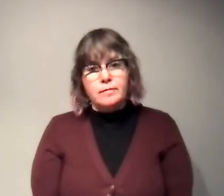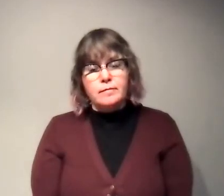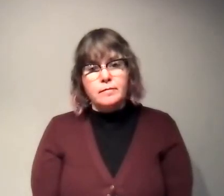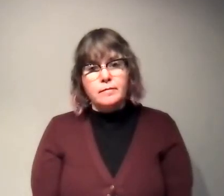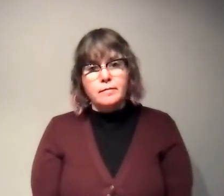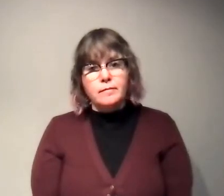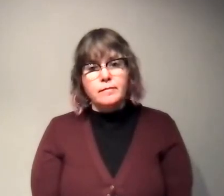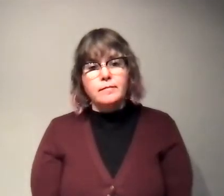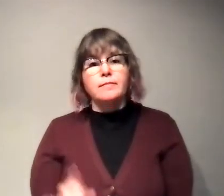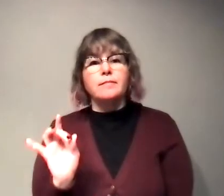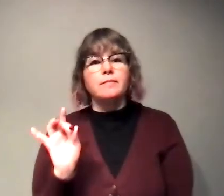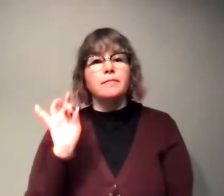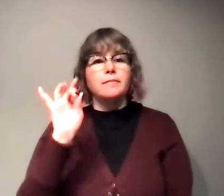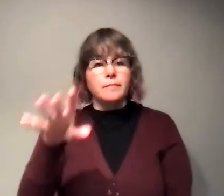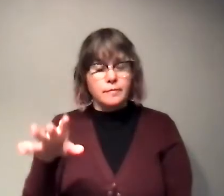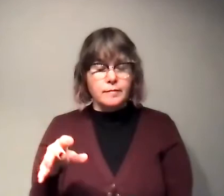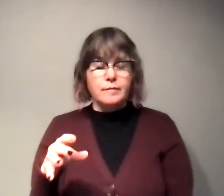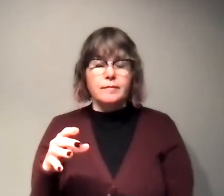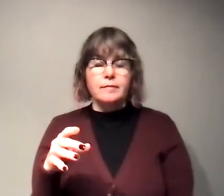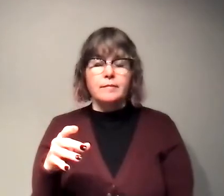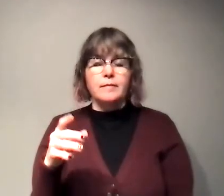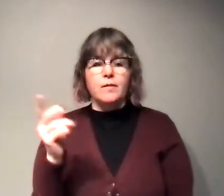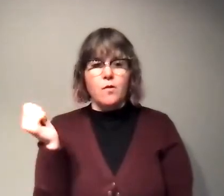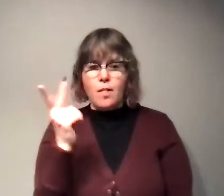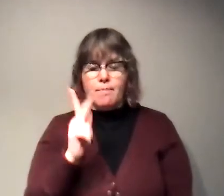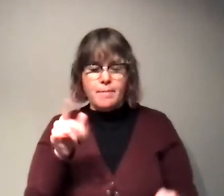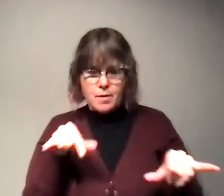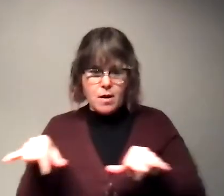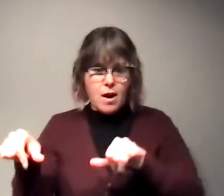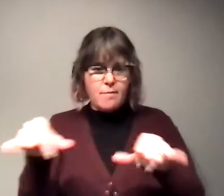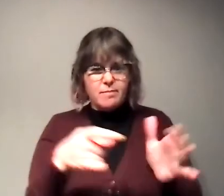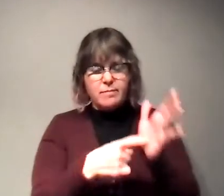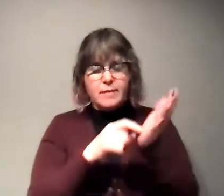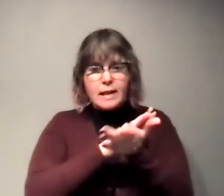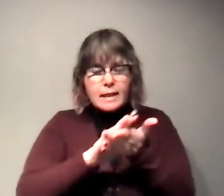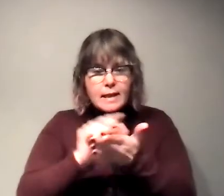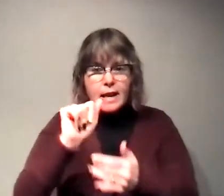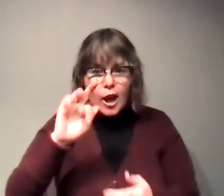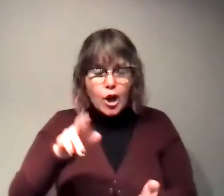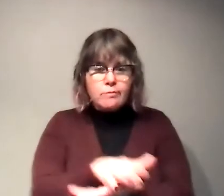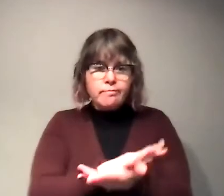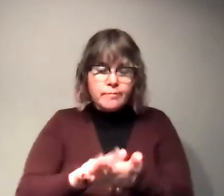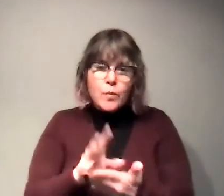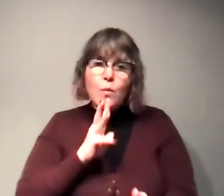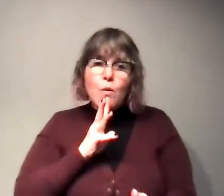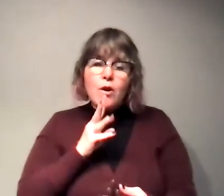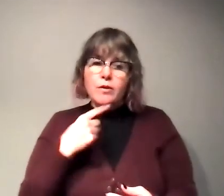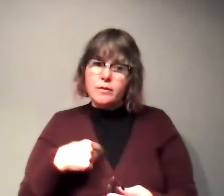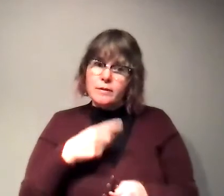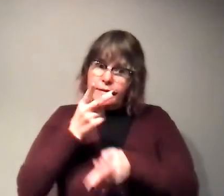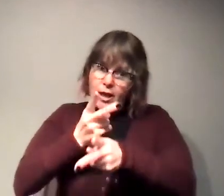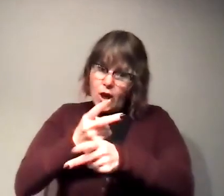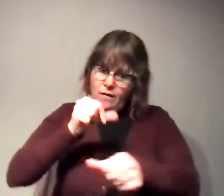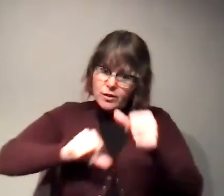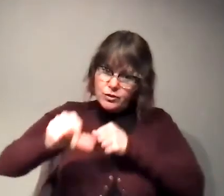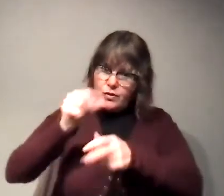one thing that everyone in the world has in common is that we all need clean air and clean water. So let's take care of each other